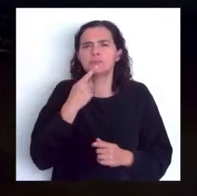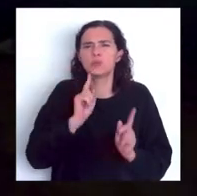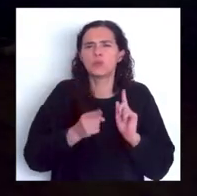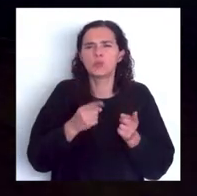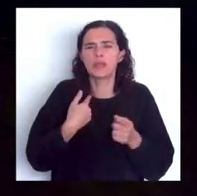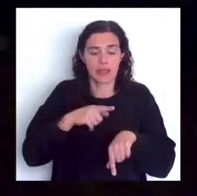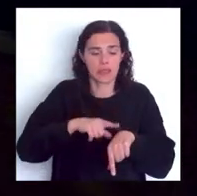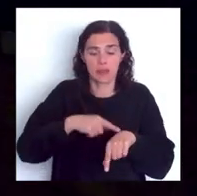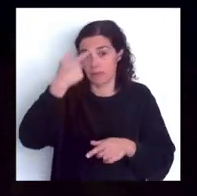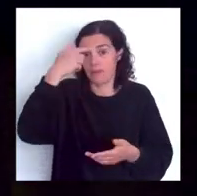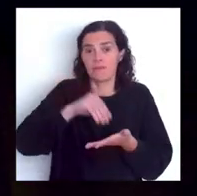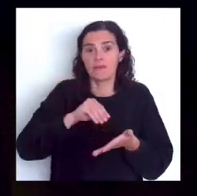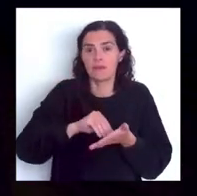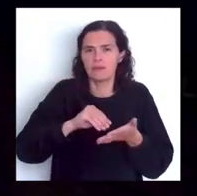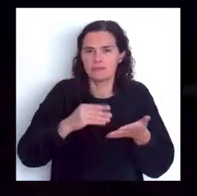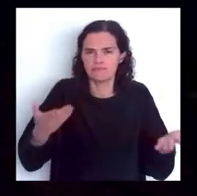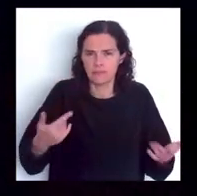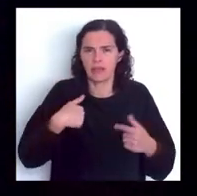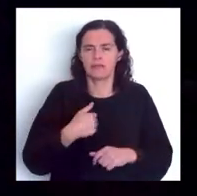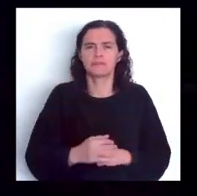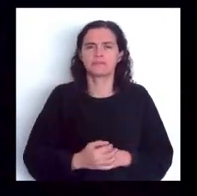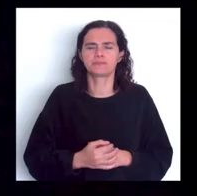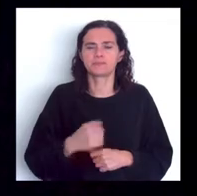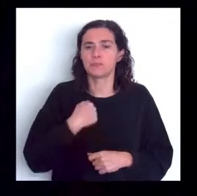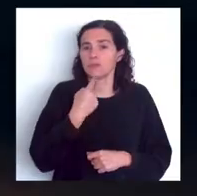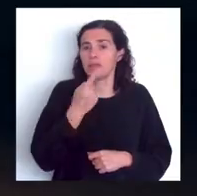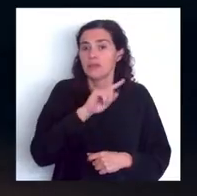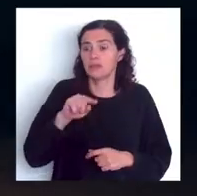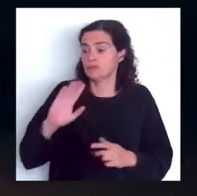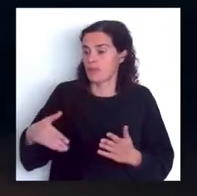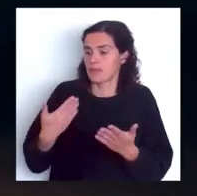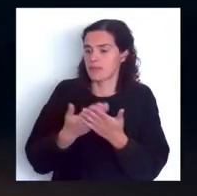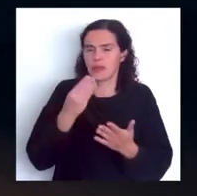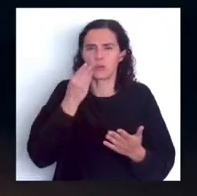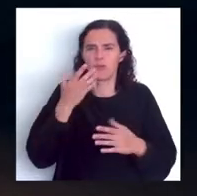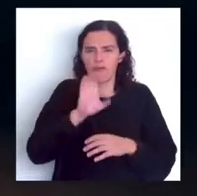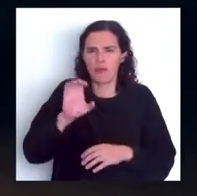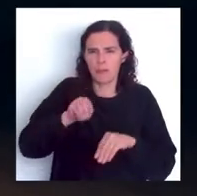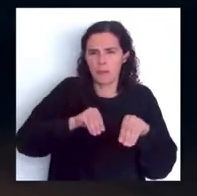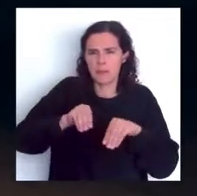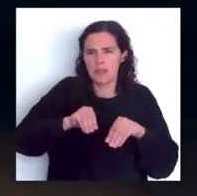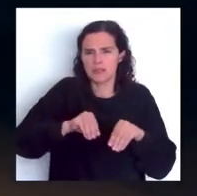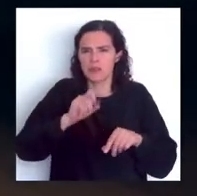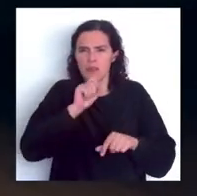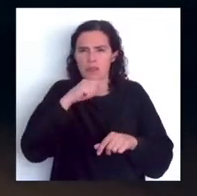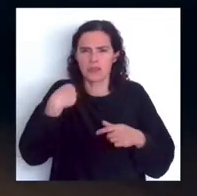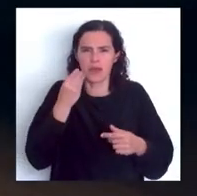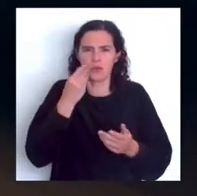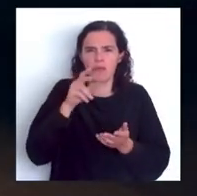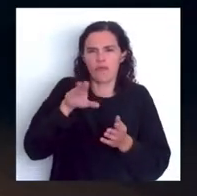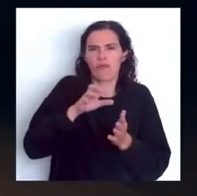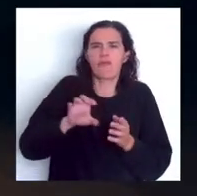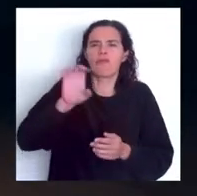about, this notion of invented time, I would say, that they offer us through their manipulation of